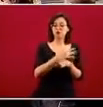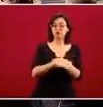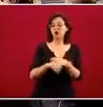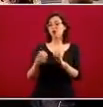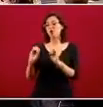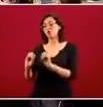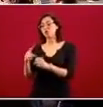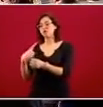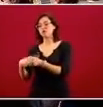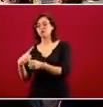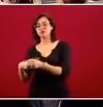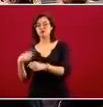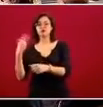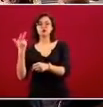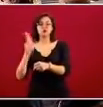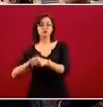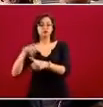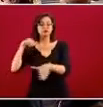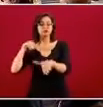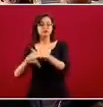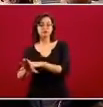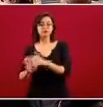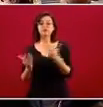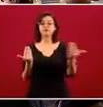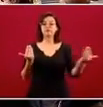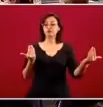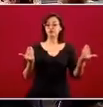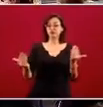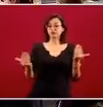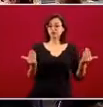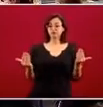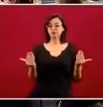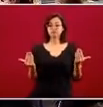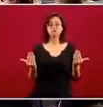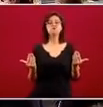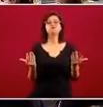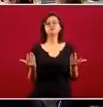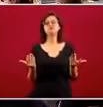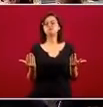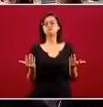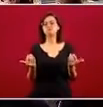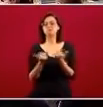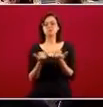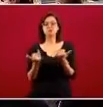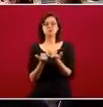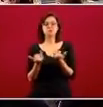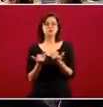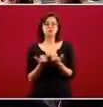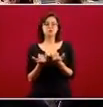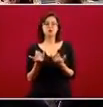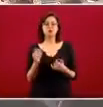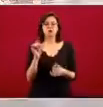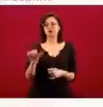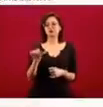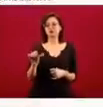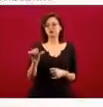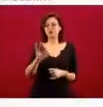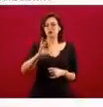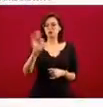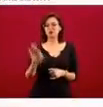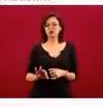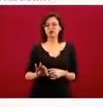now we are talking about the proportion between walking patients, so to speak, and patients that have